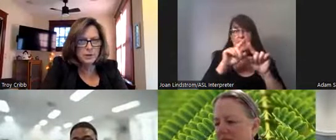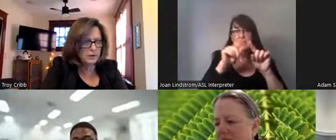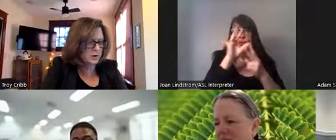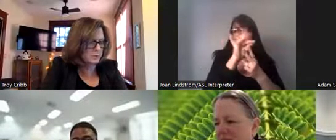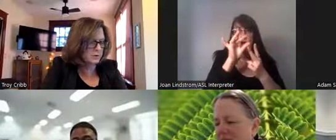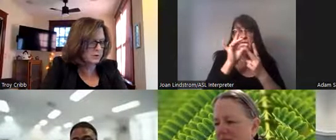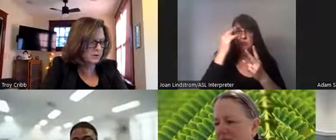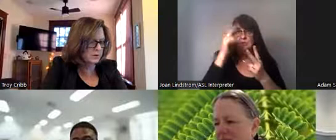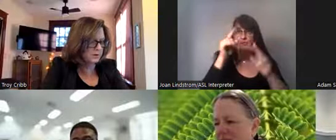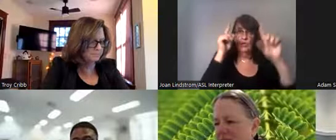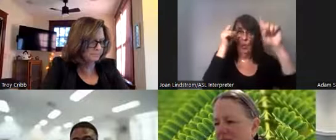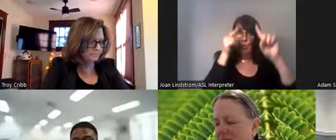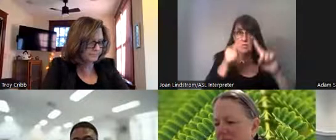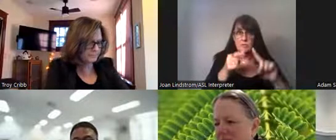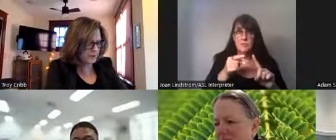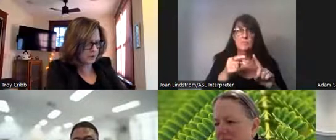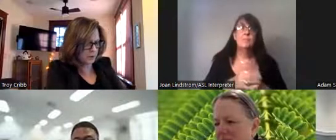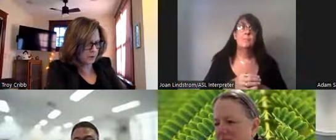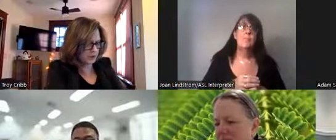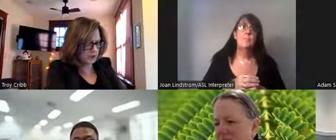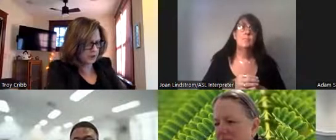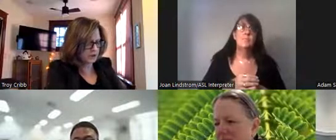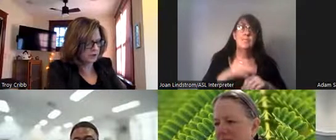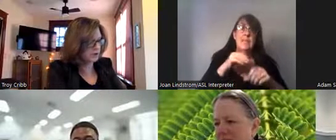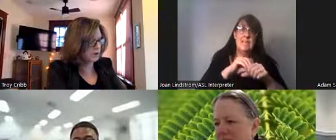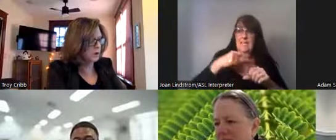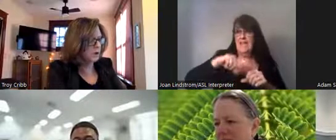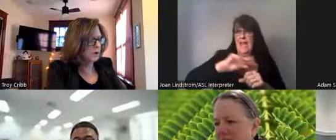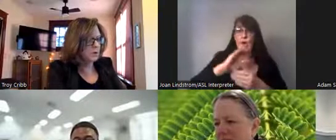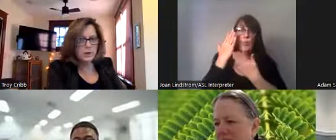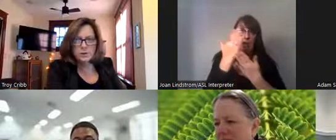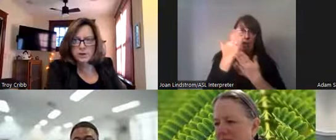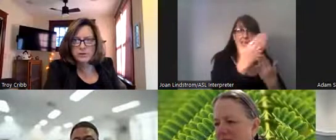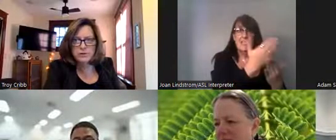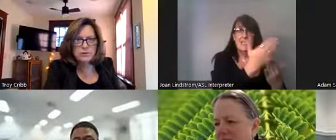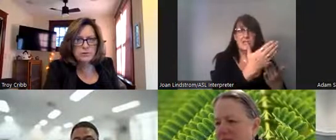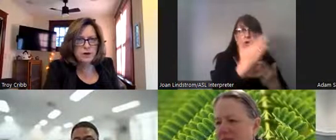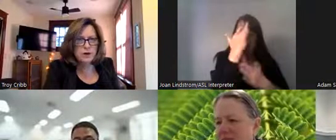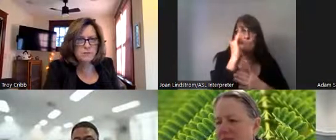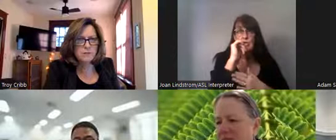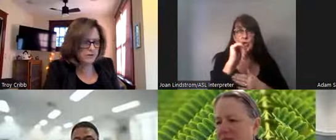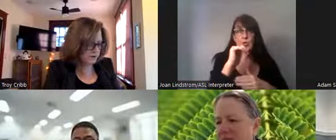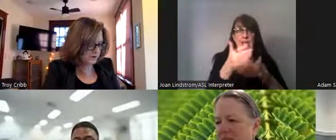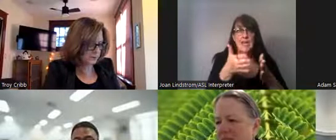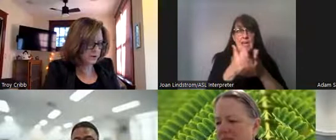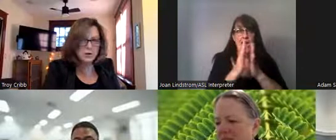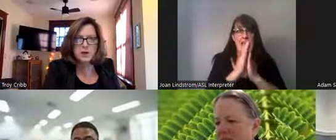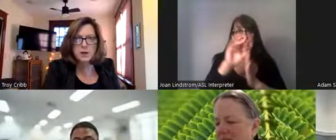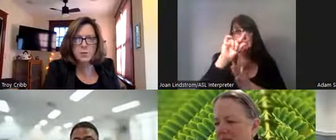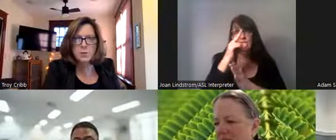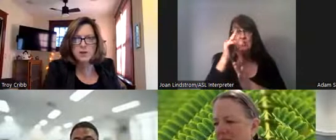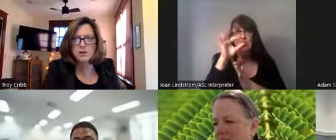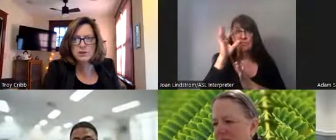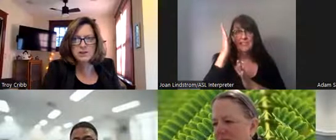tangible outcomes in our recommendations. So why don't we turn to our first speaker,